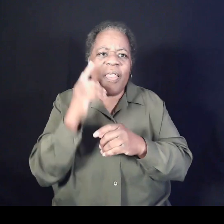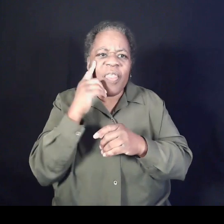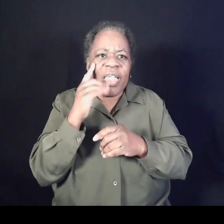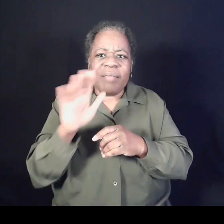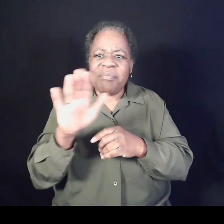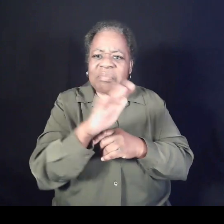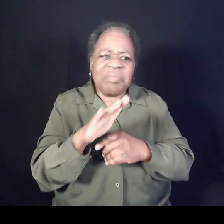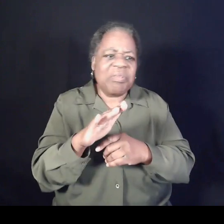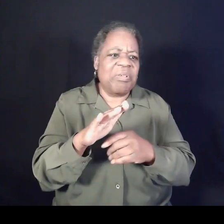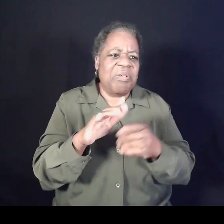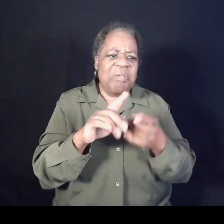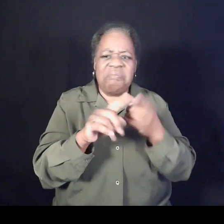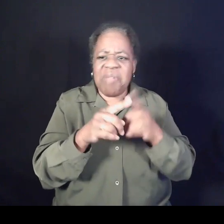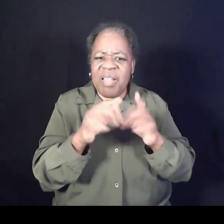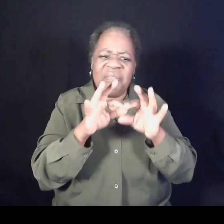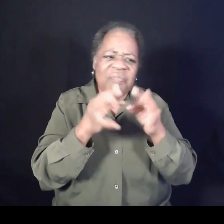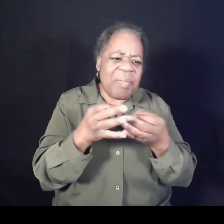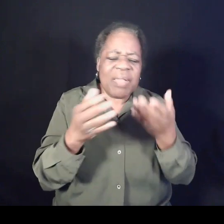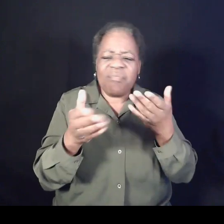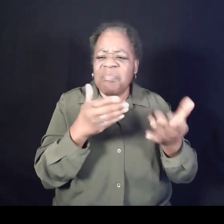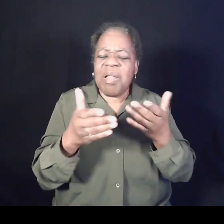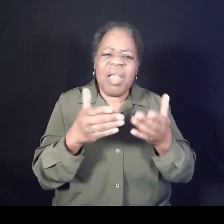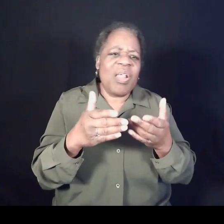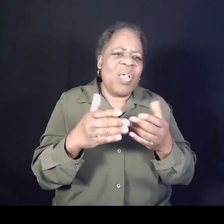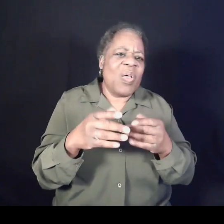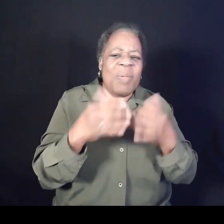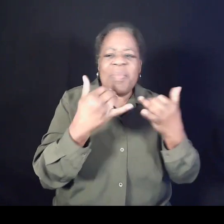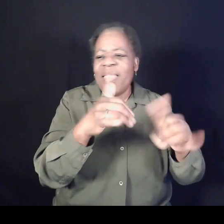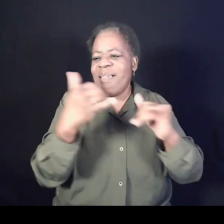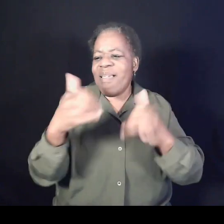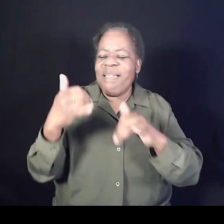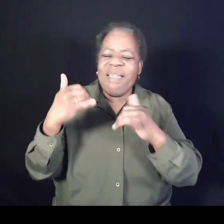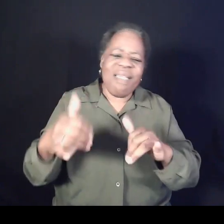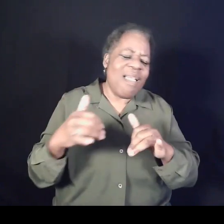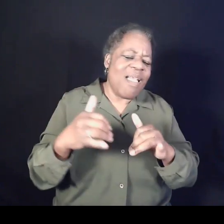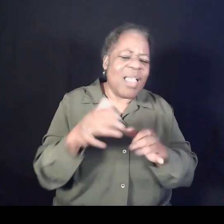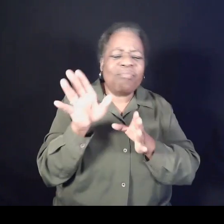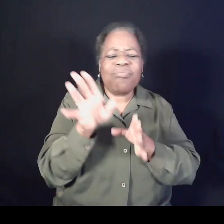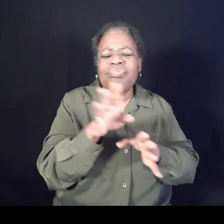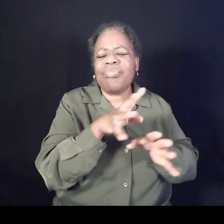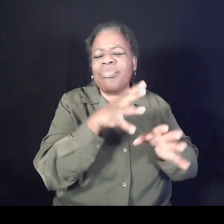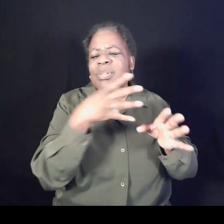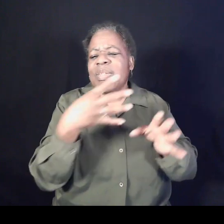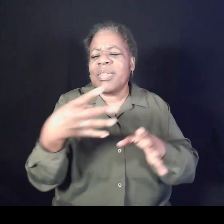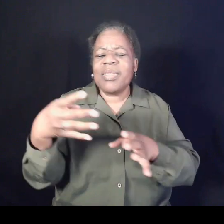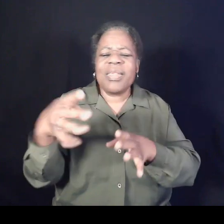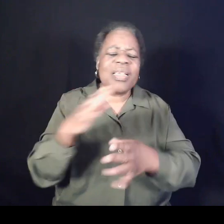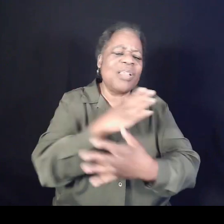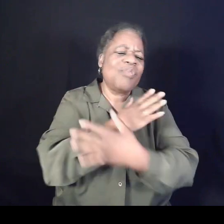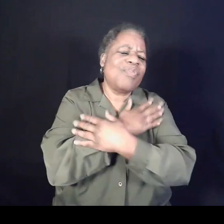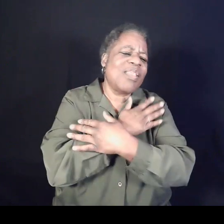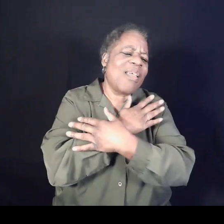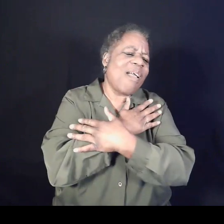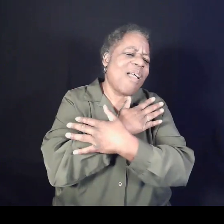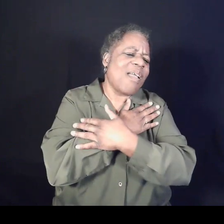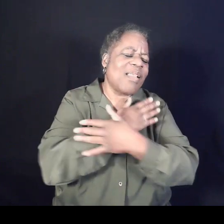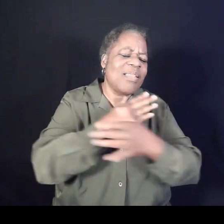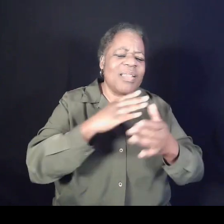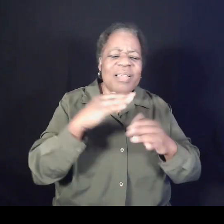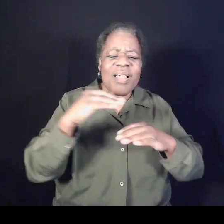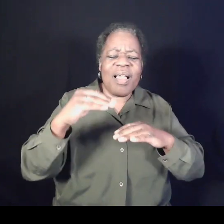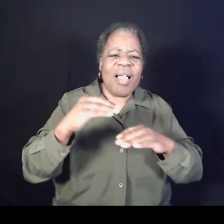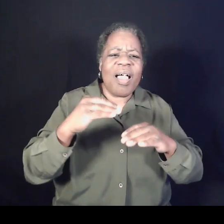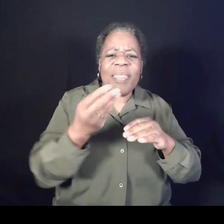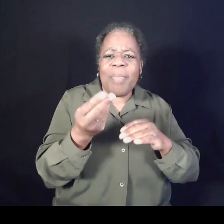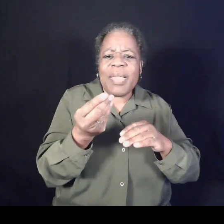soaking up some rays, playing in the sand, splashing in the waves, soft breeze blowing, relaxed and carefree. Suddenly,